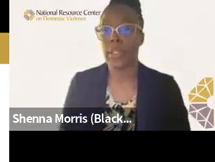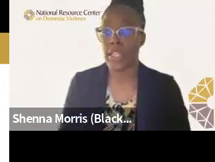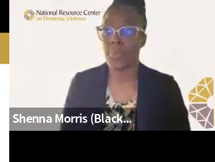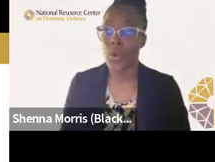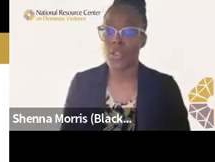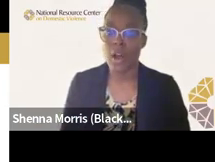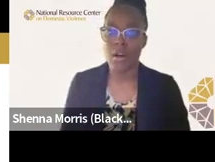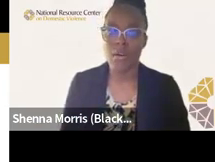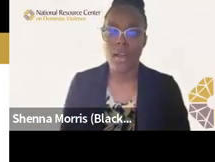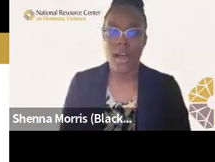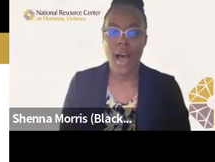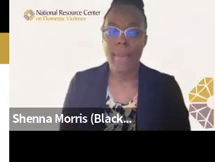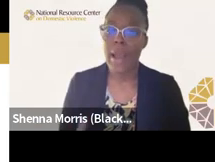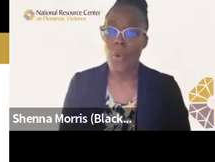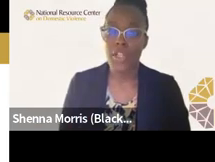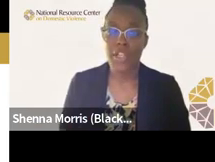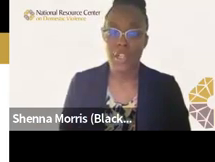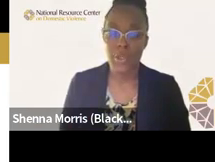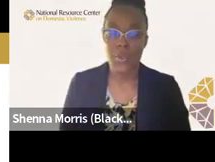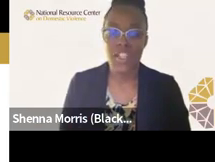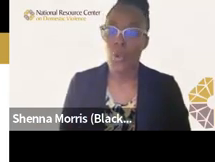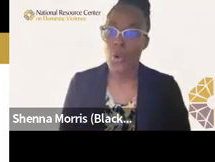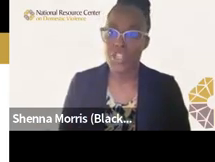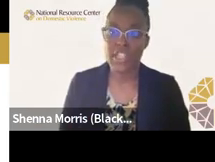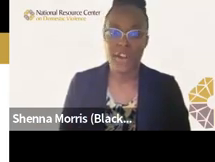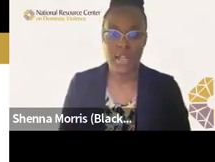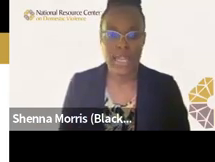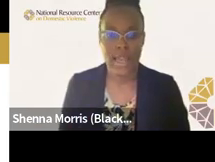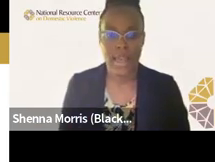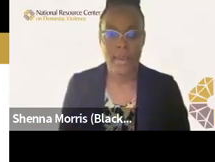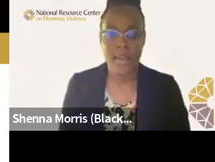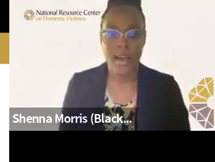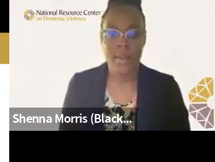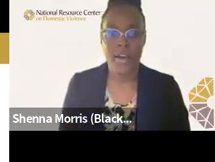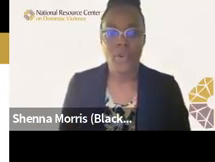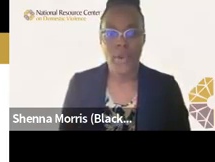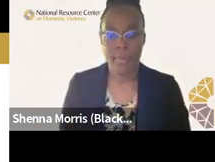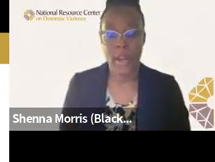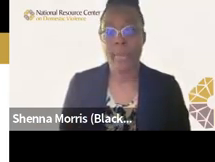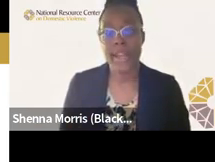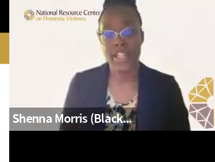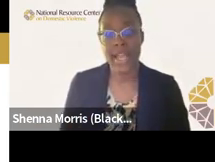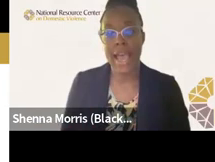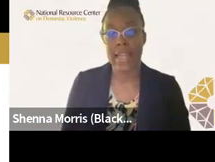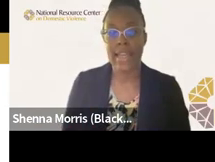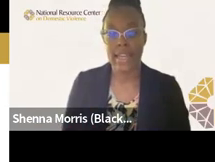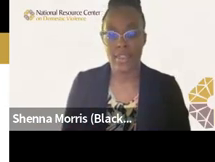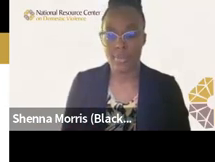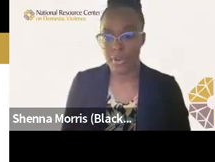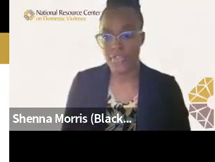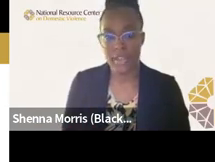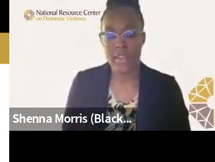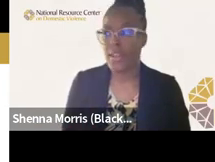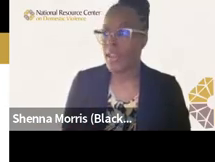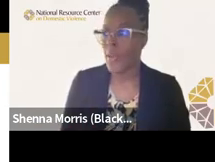be released post-call. And I want to conclude this portion, given our time, of the recommendations highlighted in